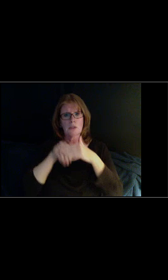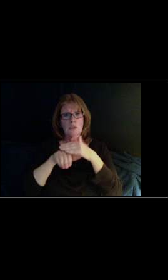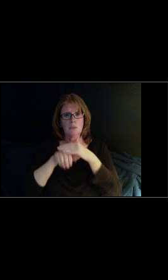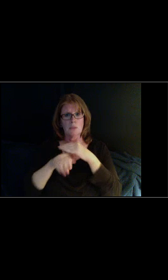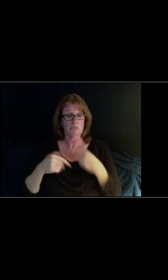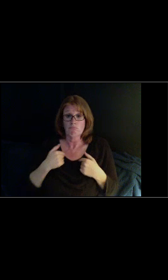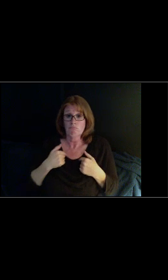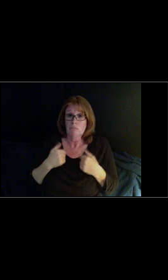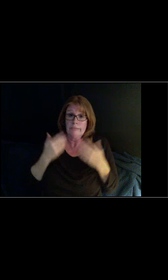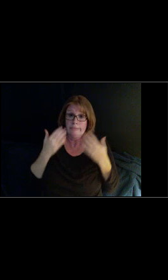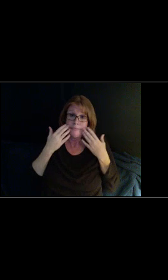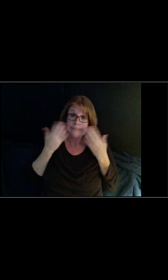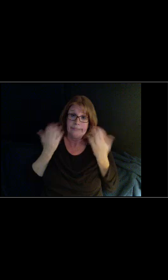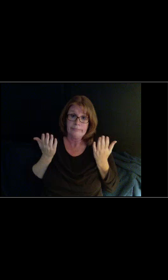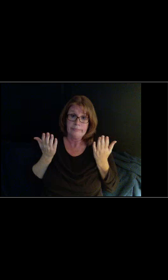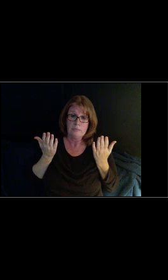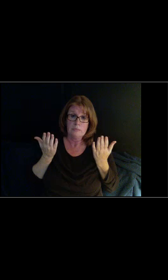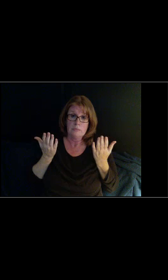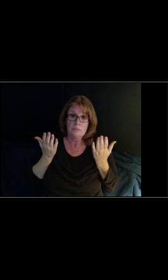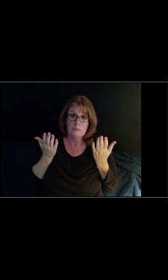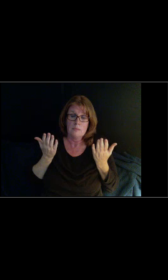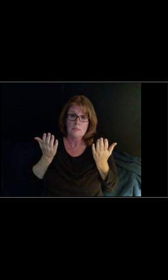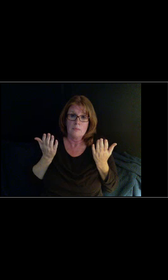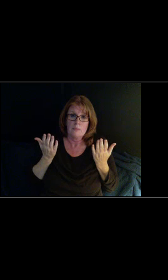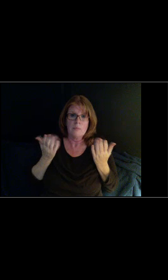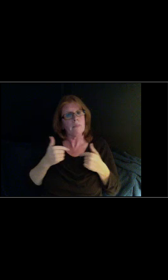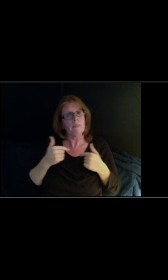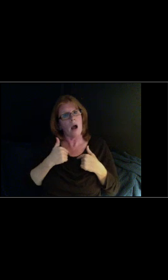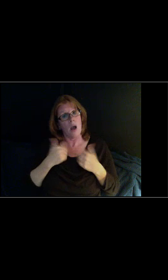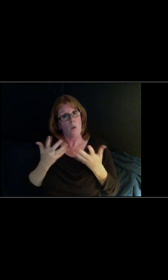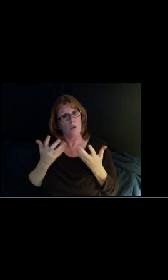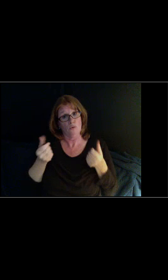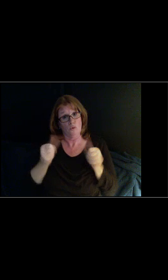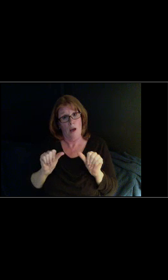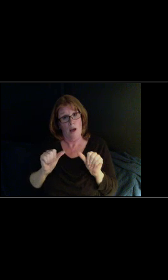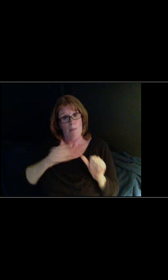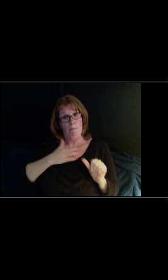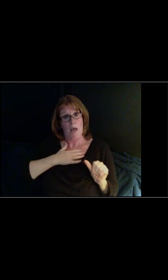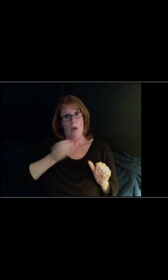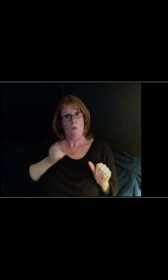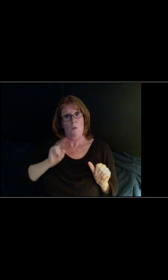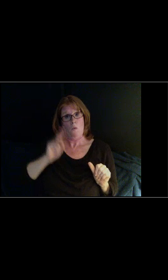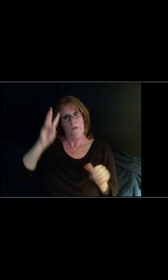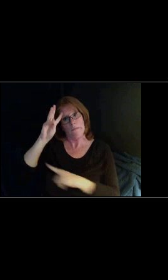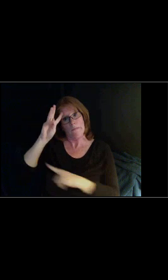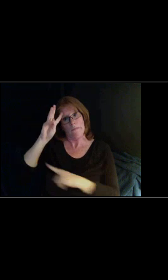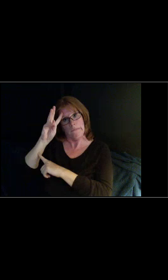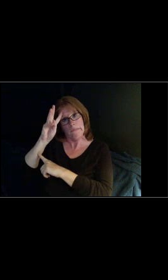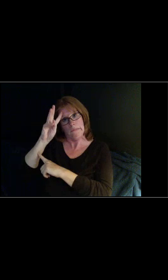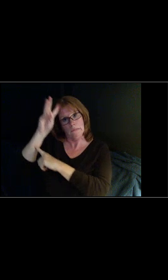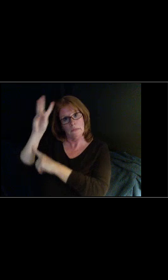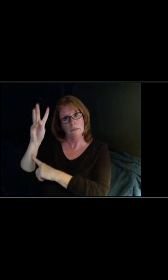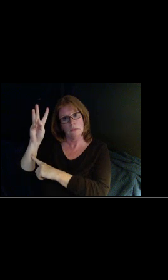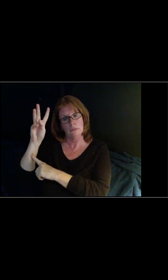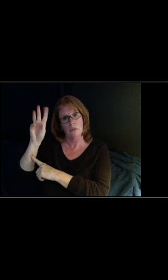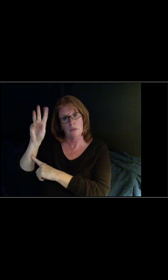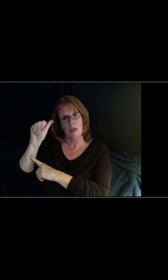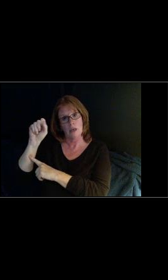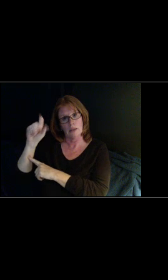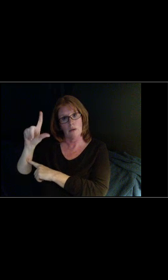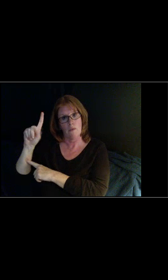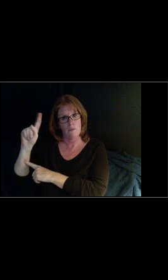So it would be good for you to research and figure out what is most accessible. How are these different kinds of presentations more or less